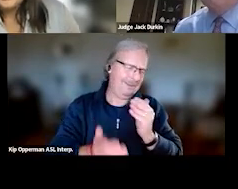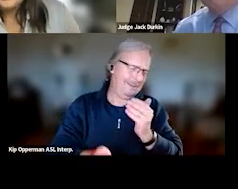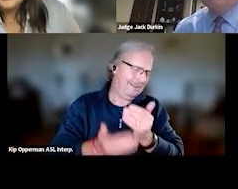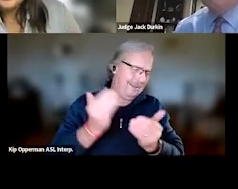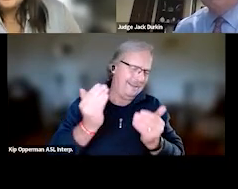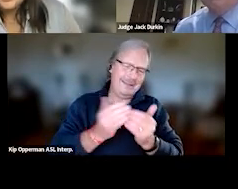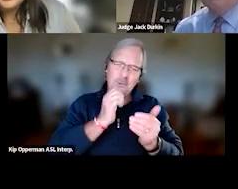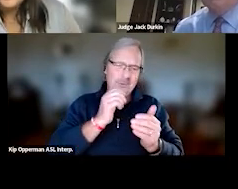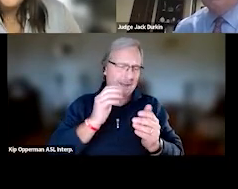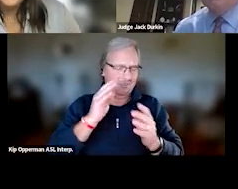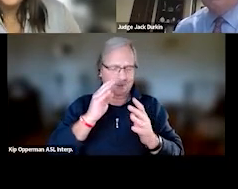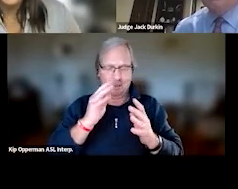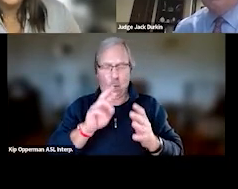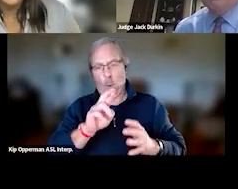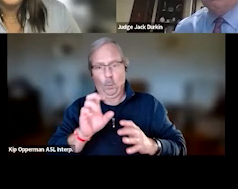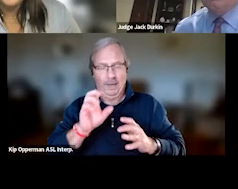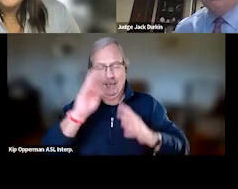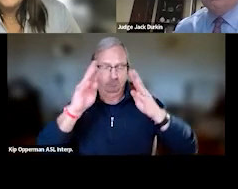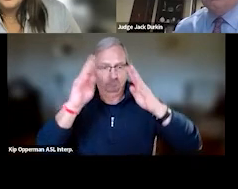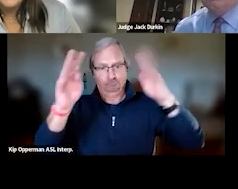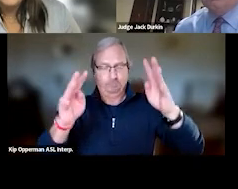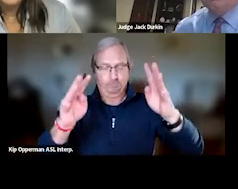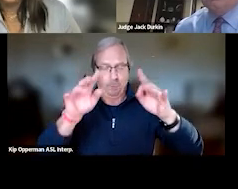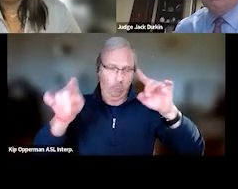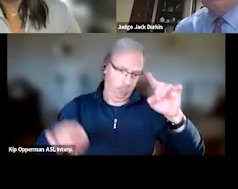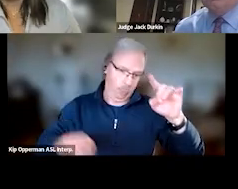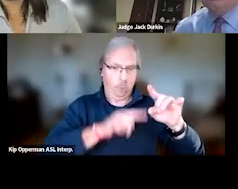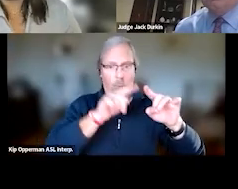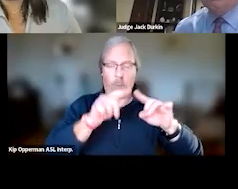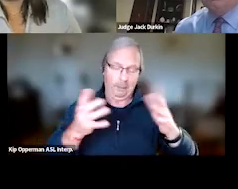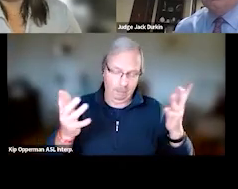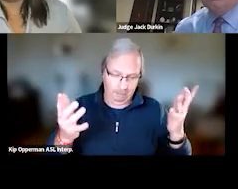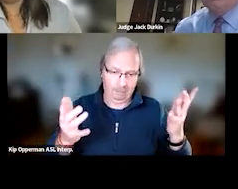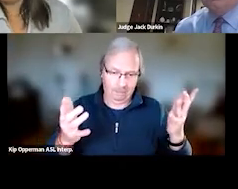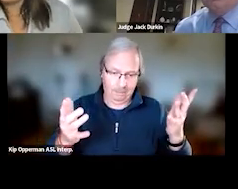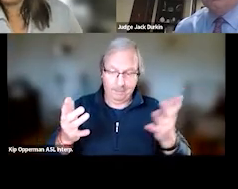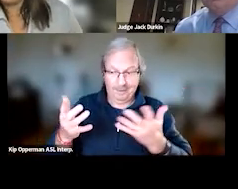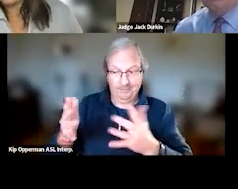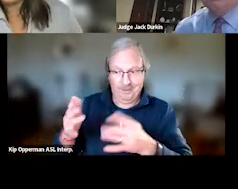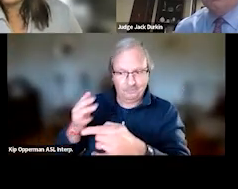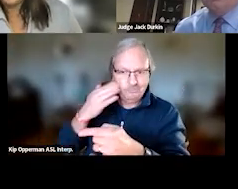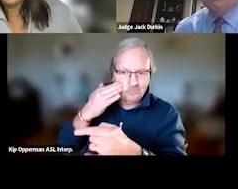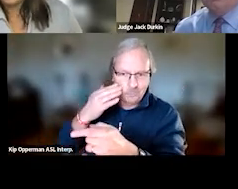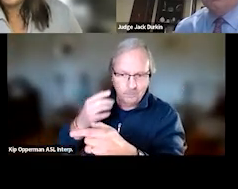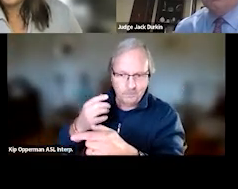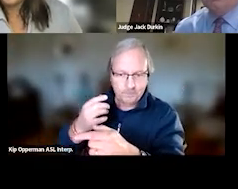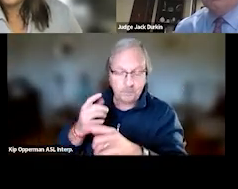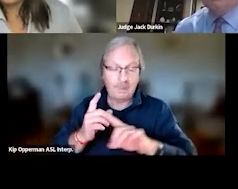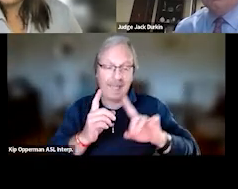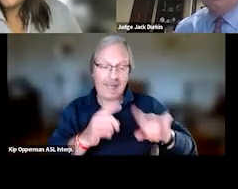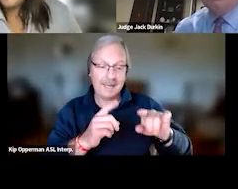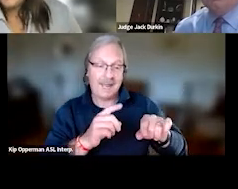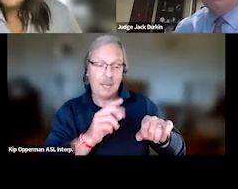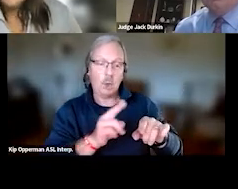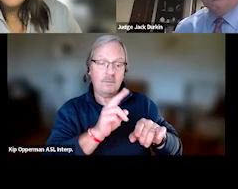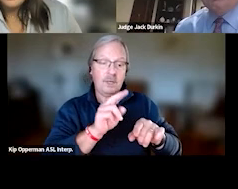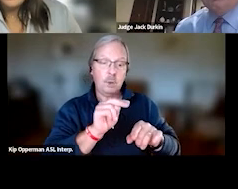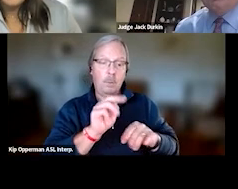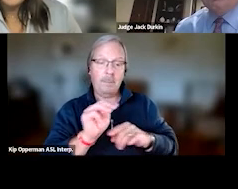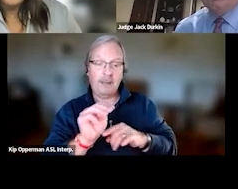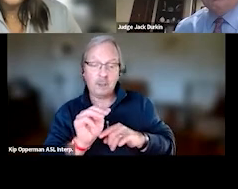wheel for those agencies that are already doing an ECHO. Attend University of New Mexico Project ECHO